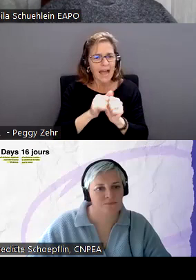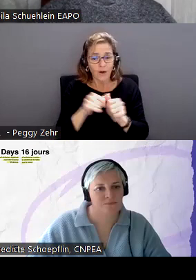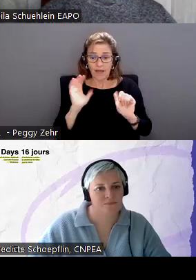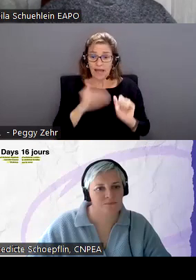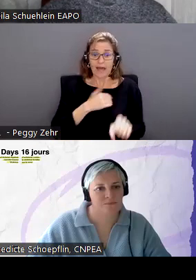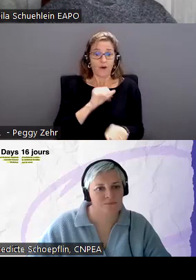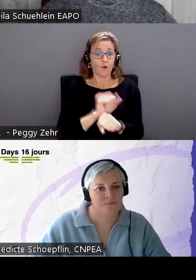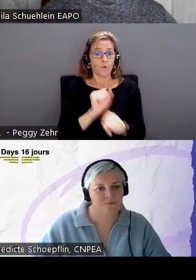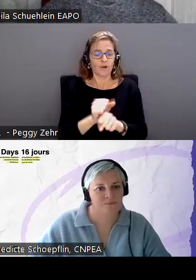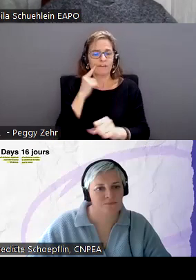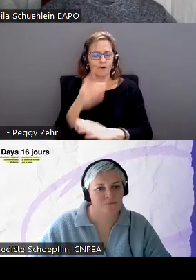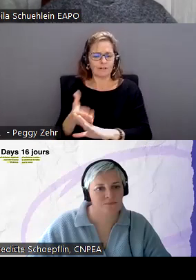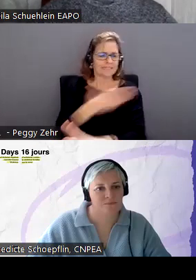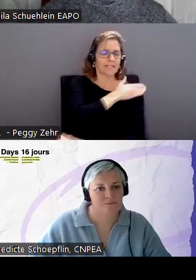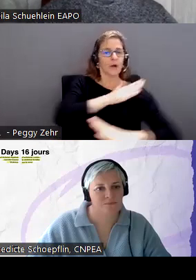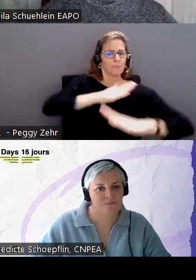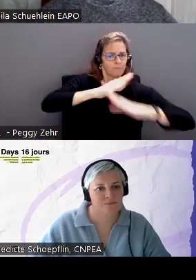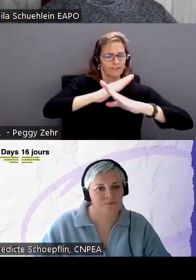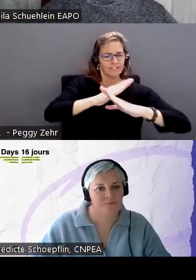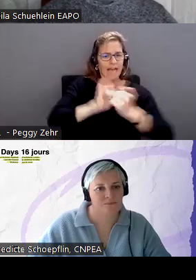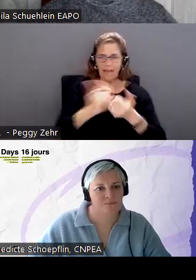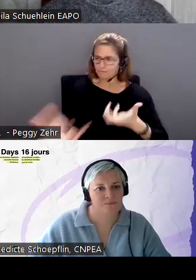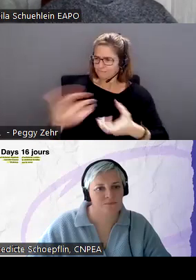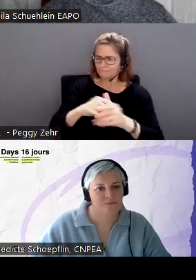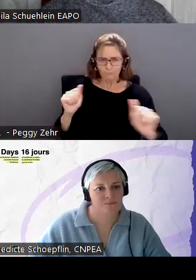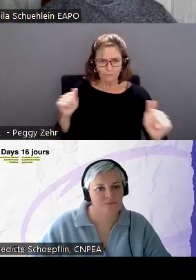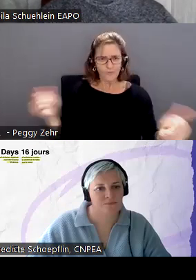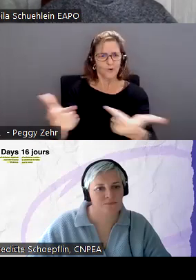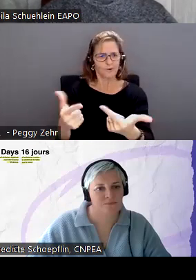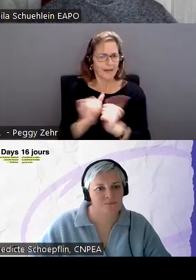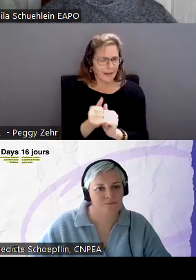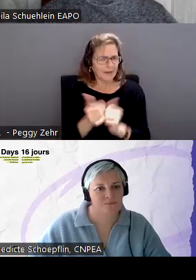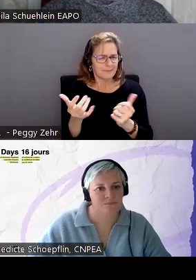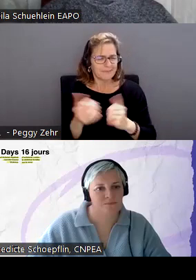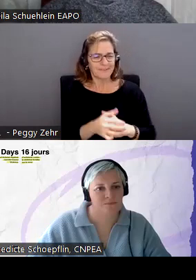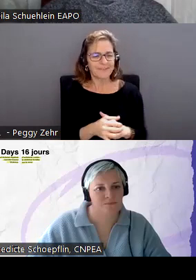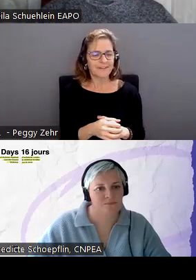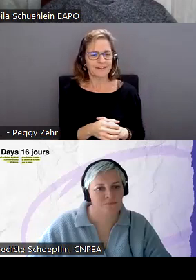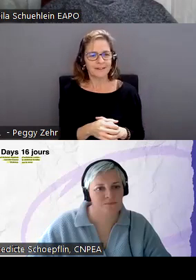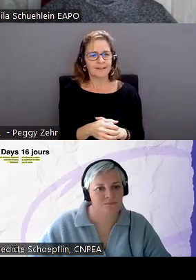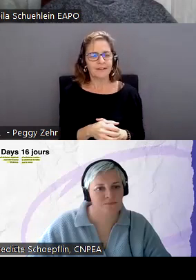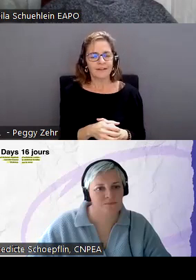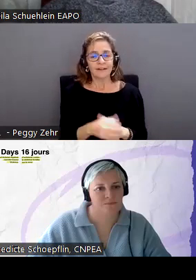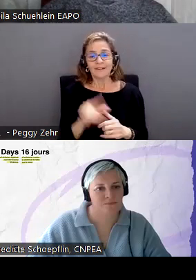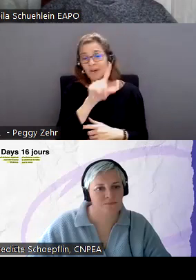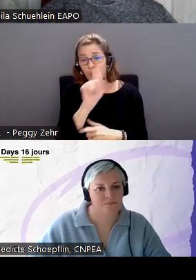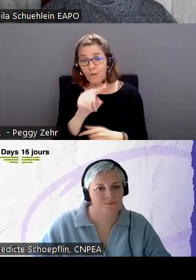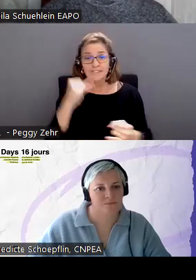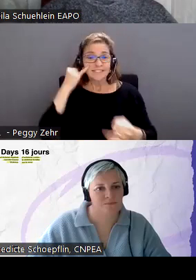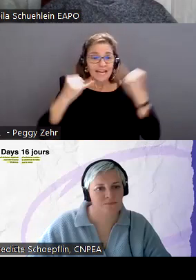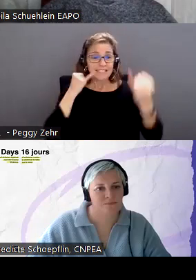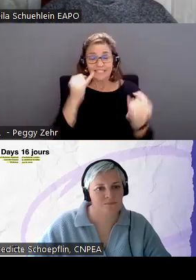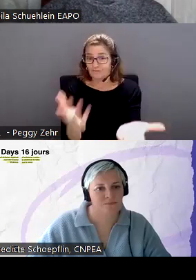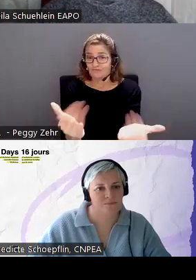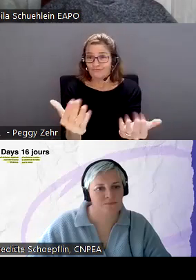of moving upstream toward prevention? So, the questions, the ideas, we want to hear from